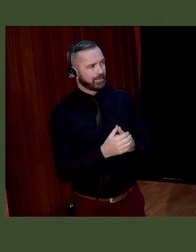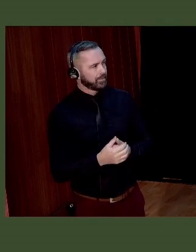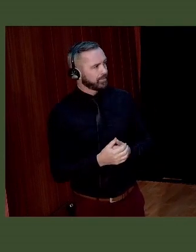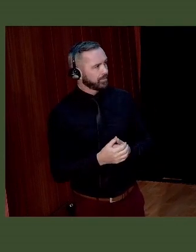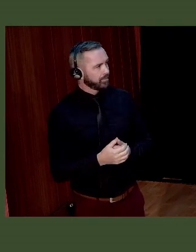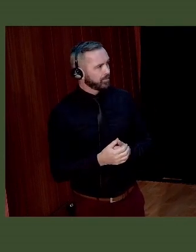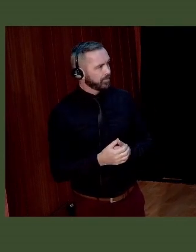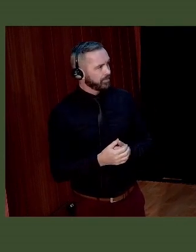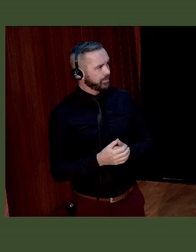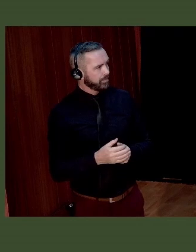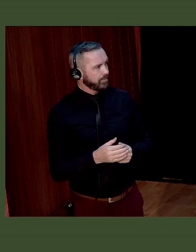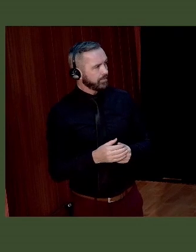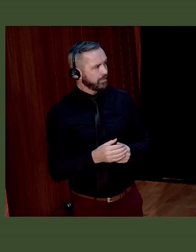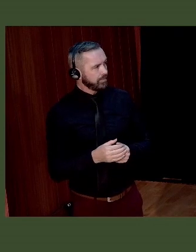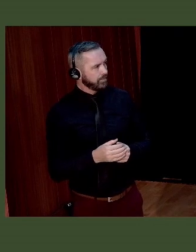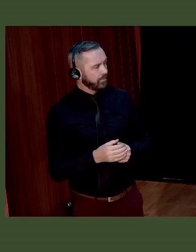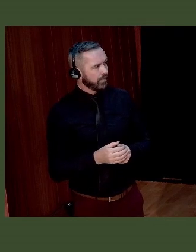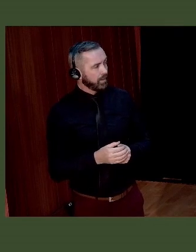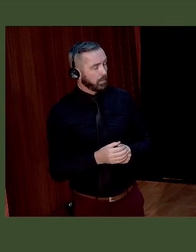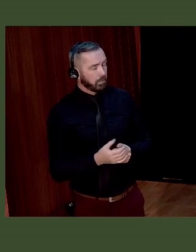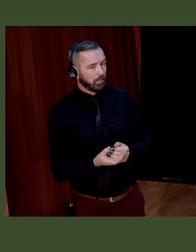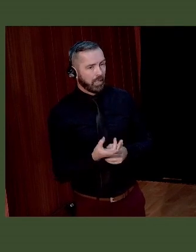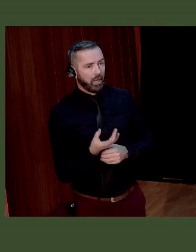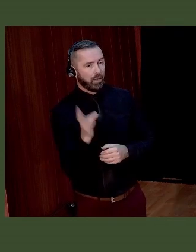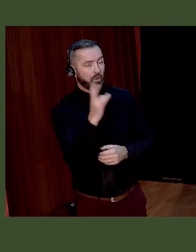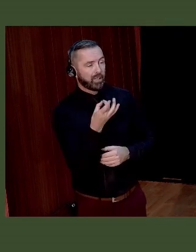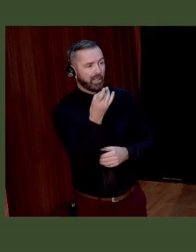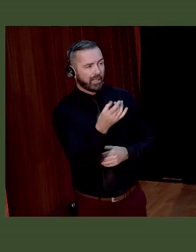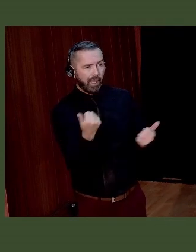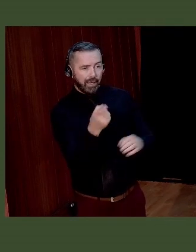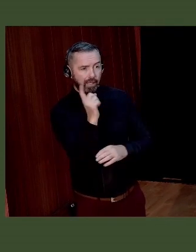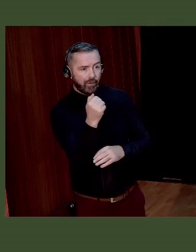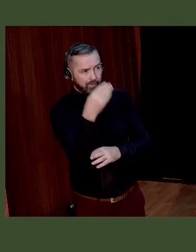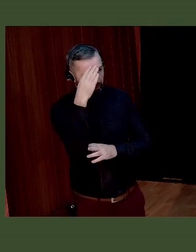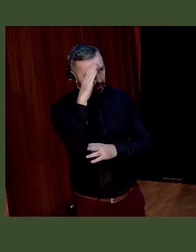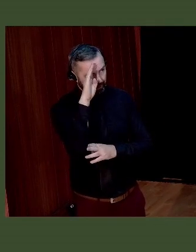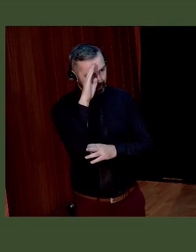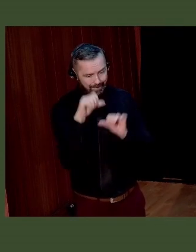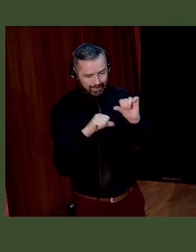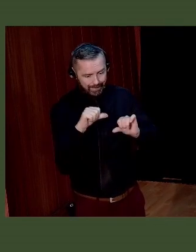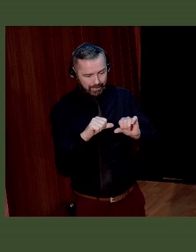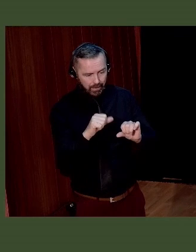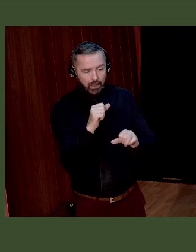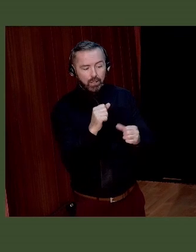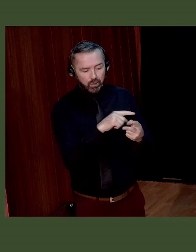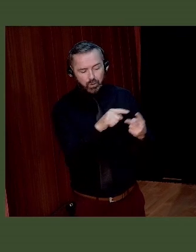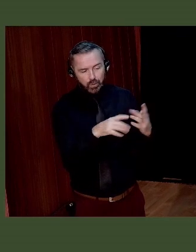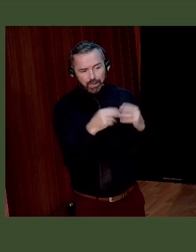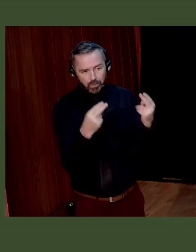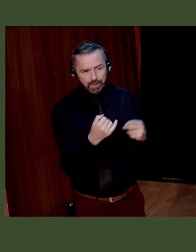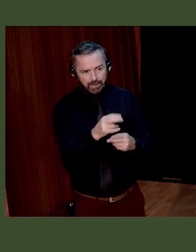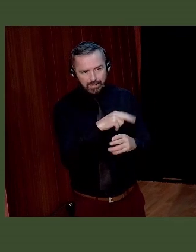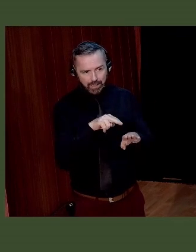Questioners were asked, do you have any advice for the Gaelic League? There are two things required, he said, as a